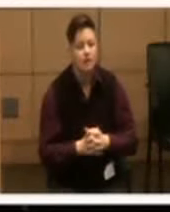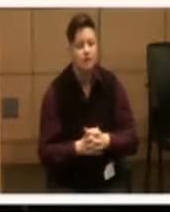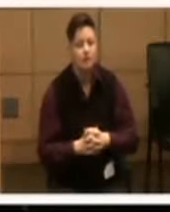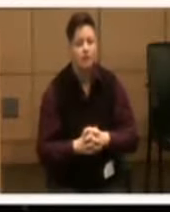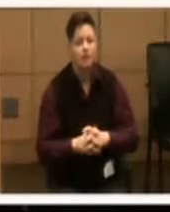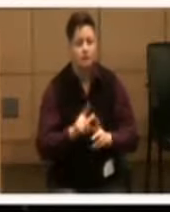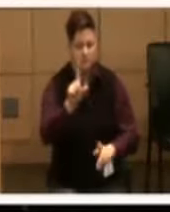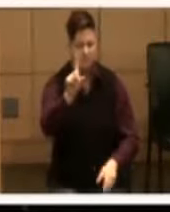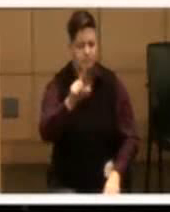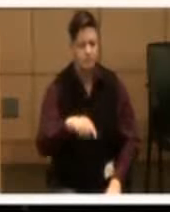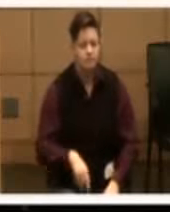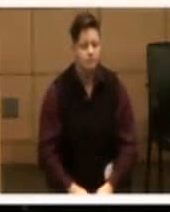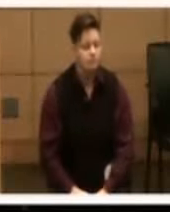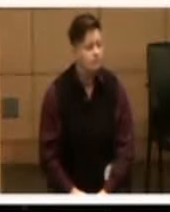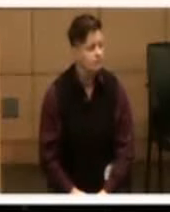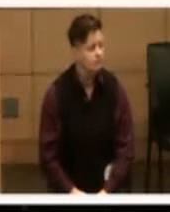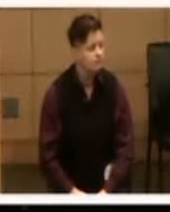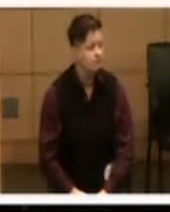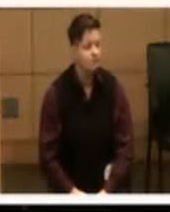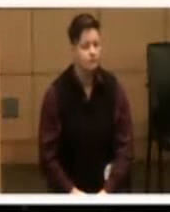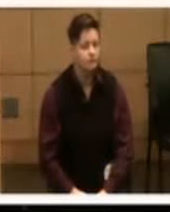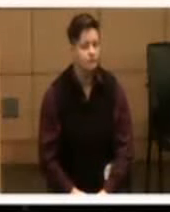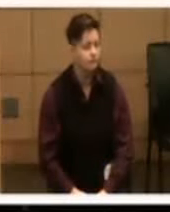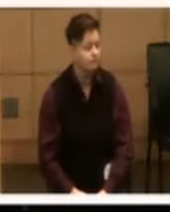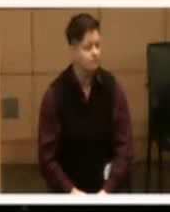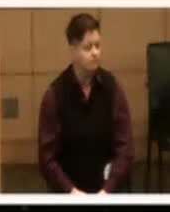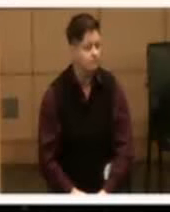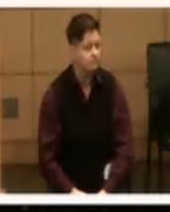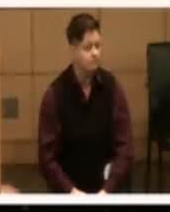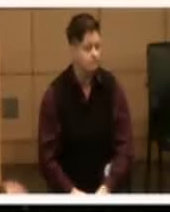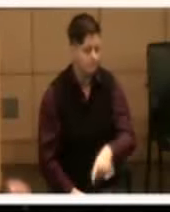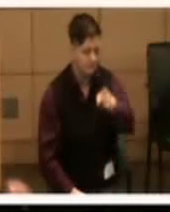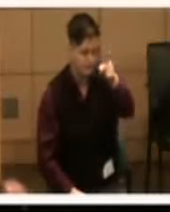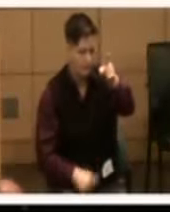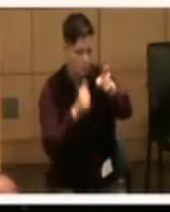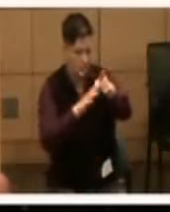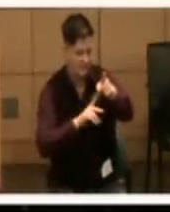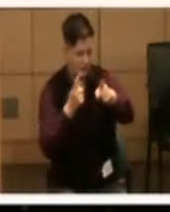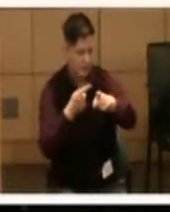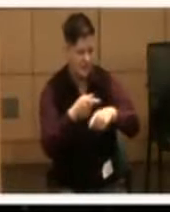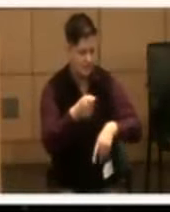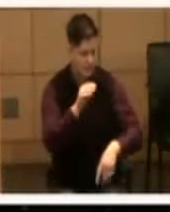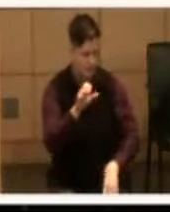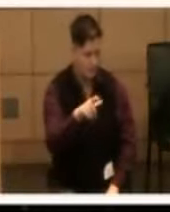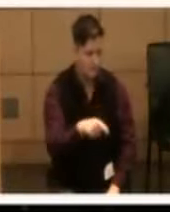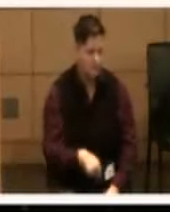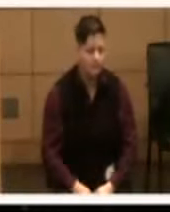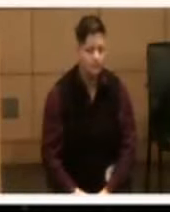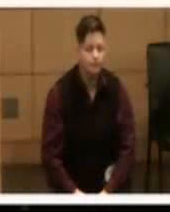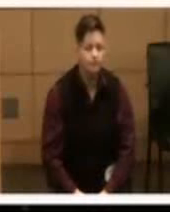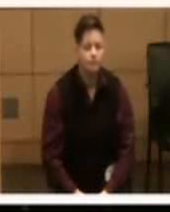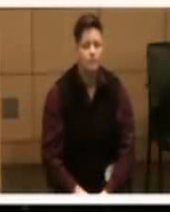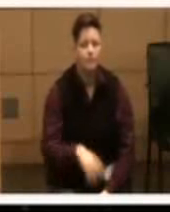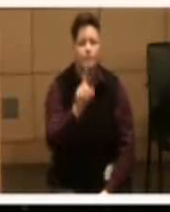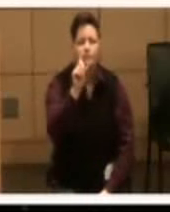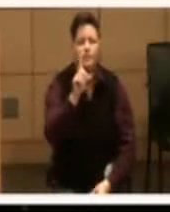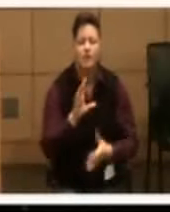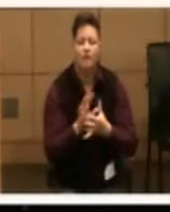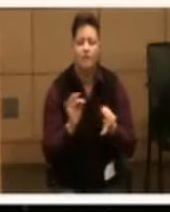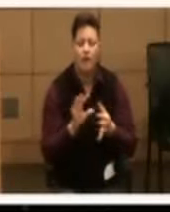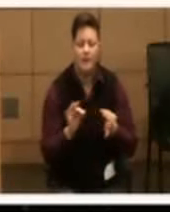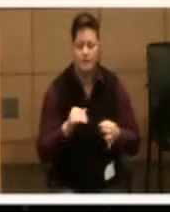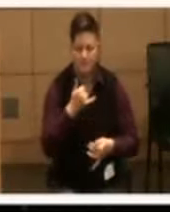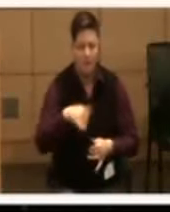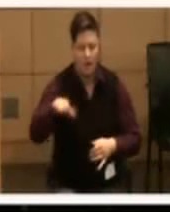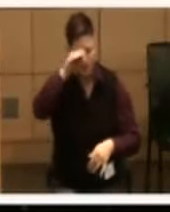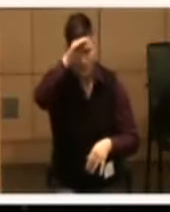In the front. Oh, there's some. Up here. Up here? Just quick. Hi. Hi. Comment. Something